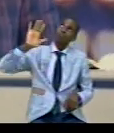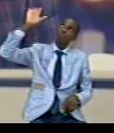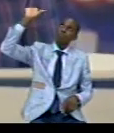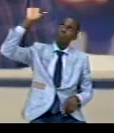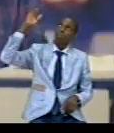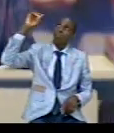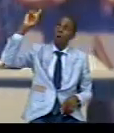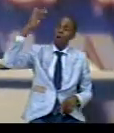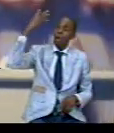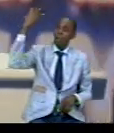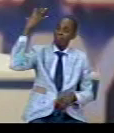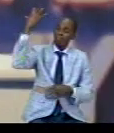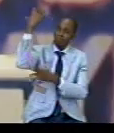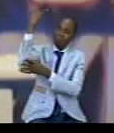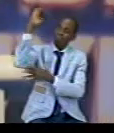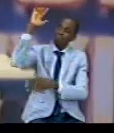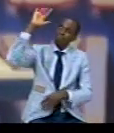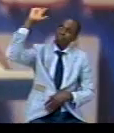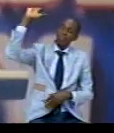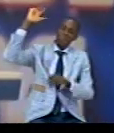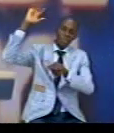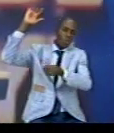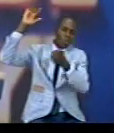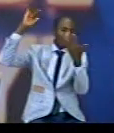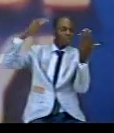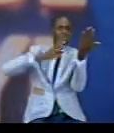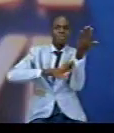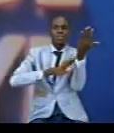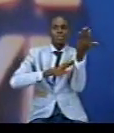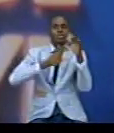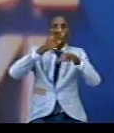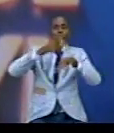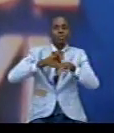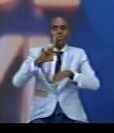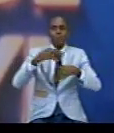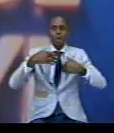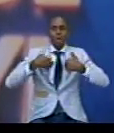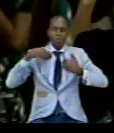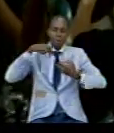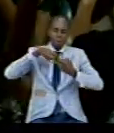the other hand where you have the challenge.